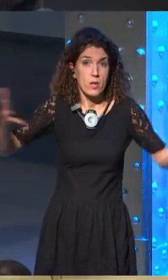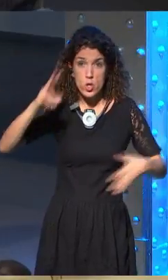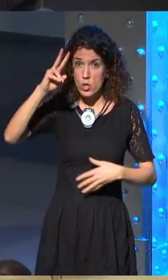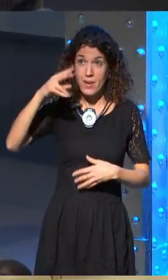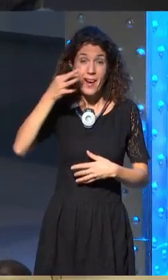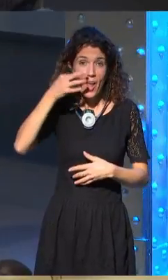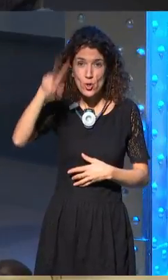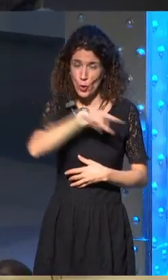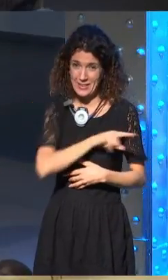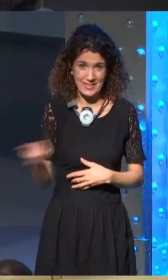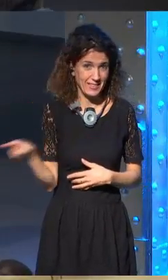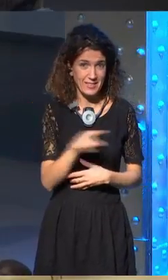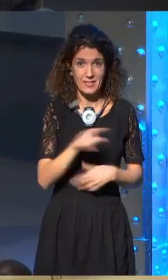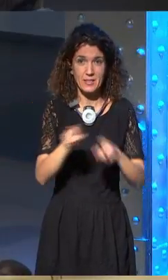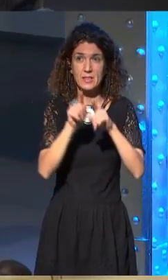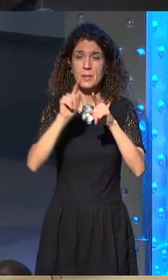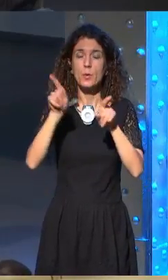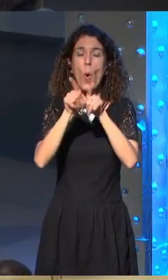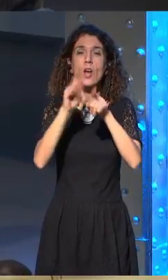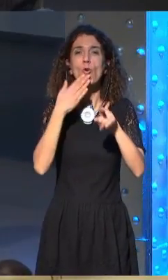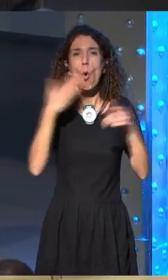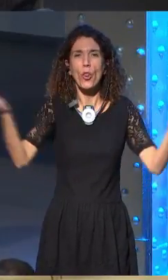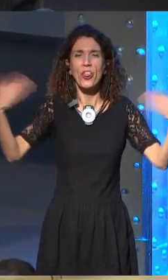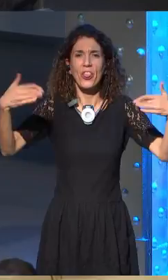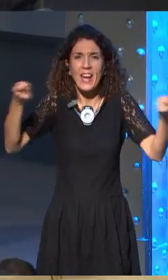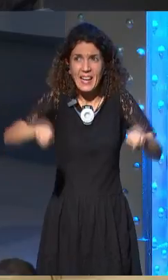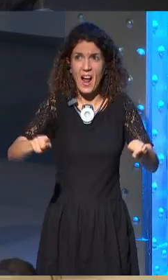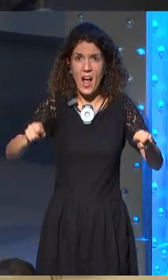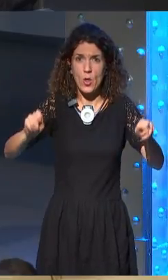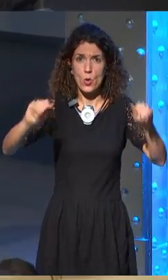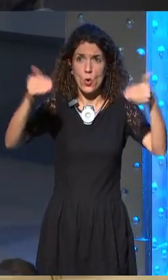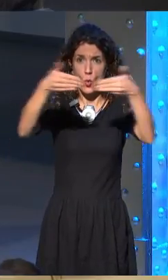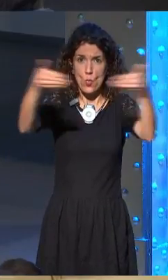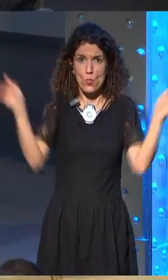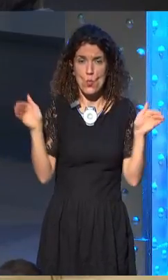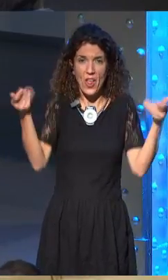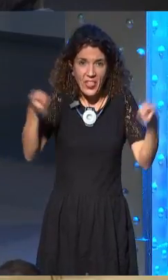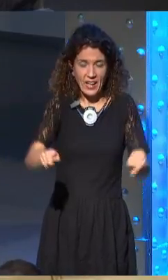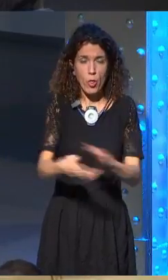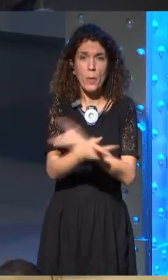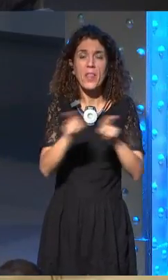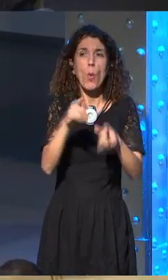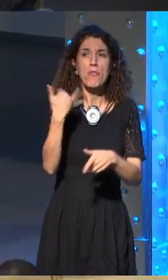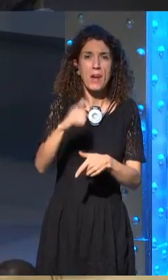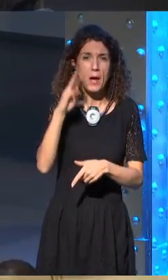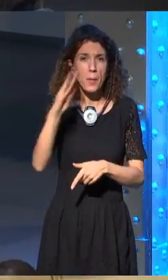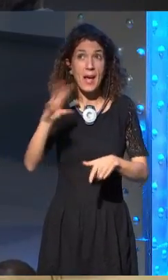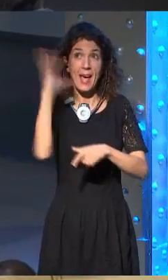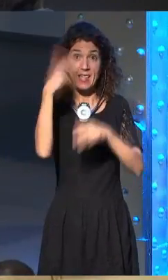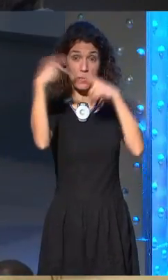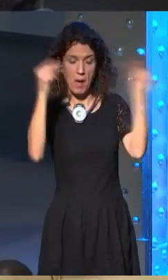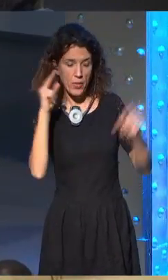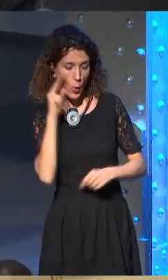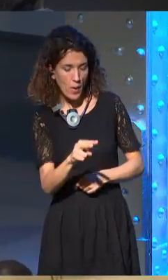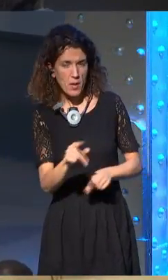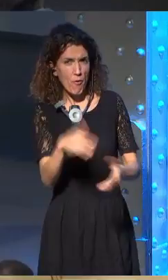is a very enclosed environment, and definitely looks fragile from Earth. There's parts of Earth that are almost always